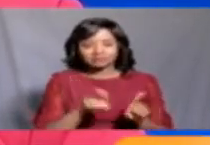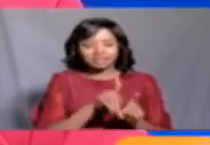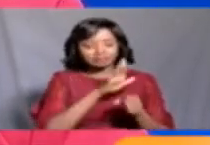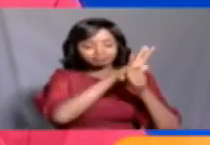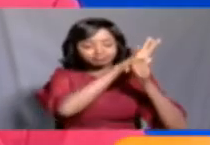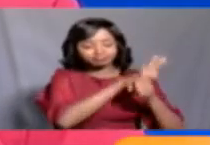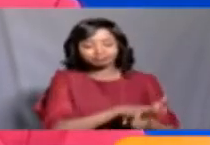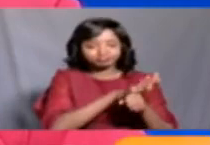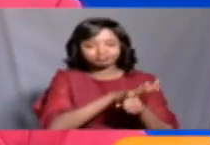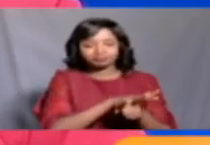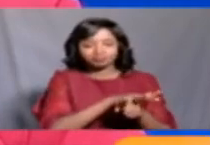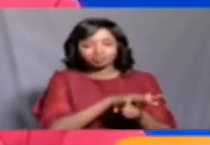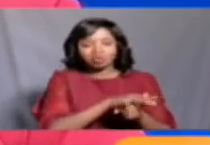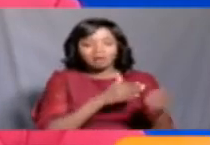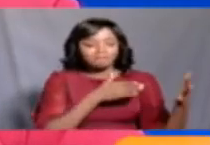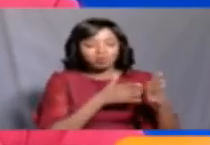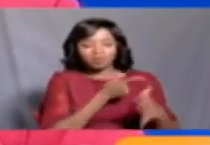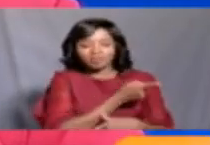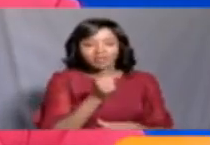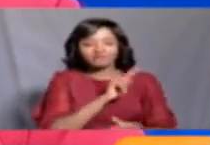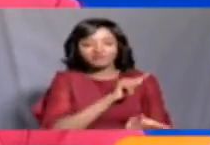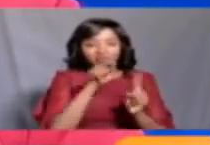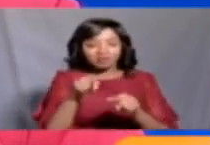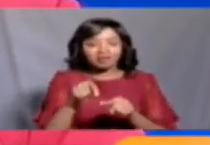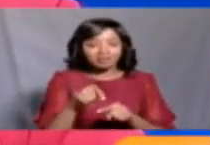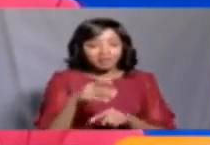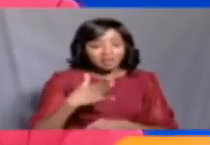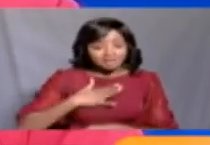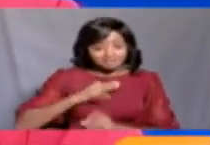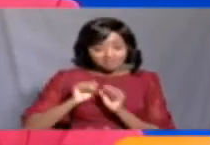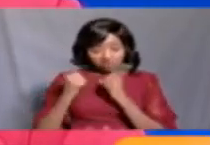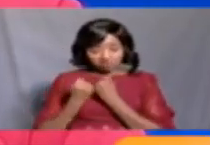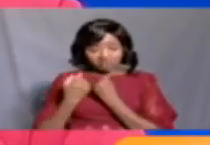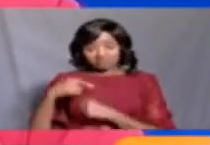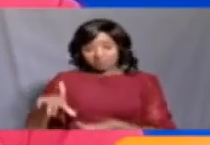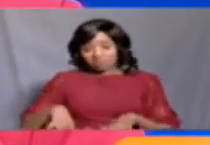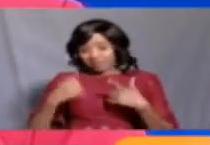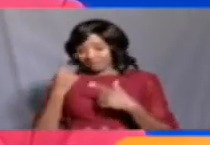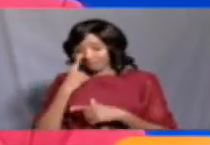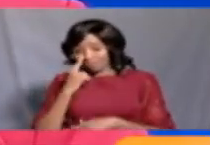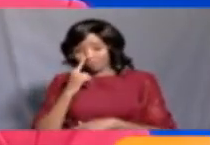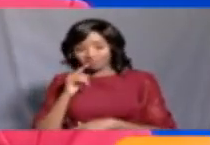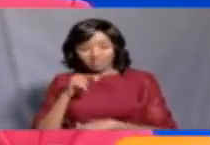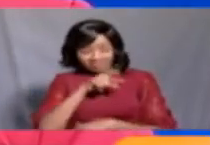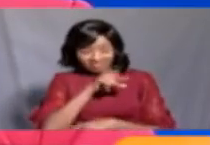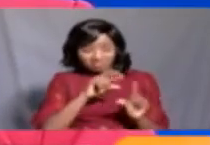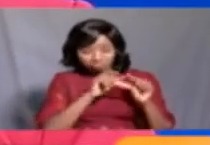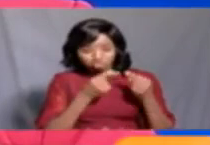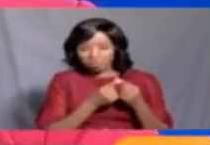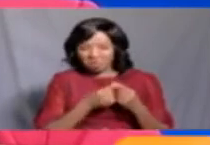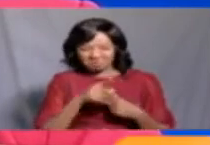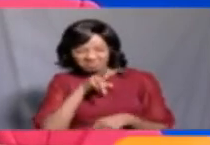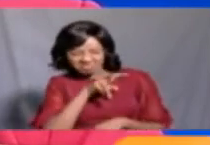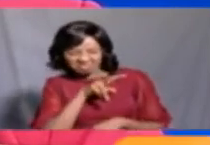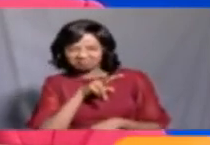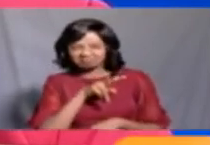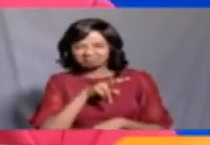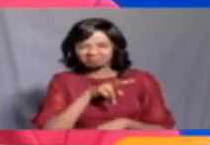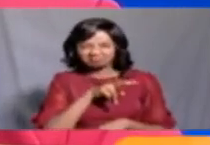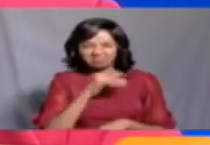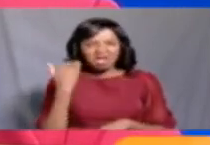out. From the environment I live in and in the society we are in, this group of people are victimized and treated as